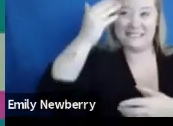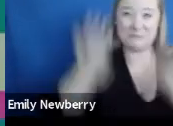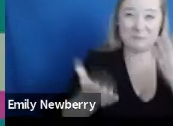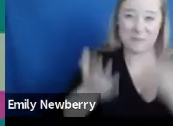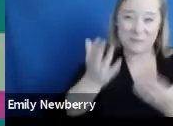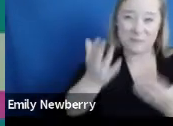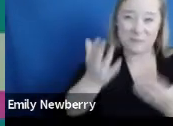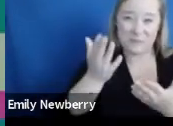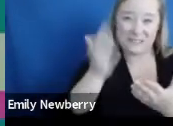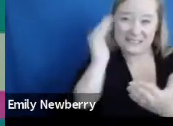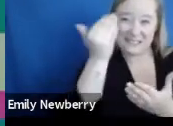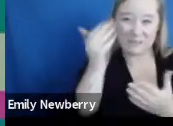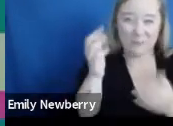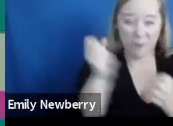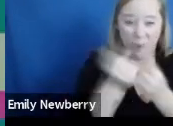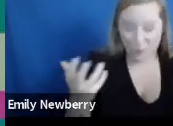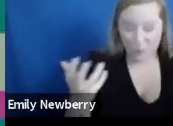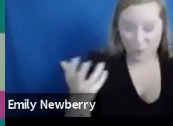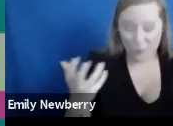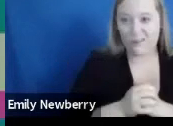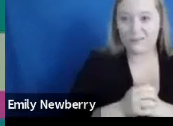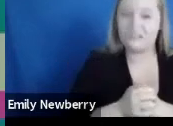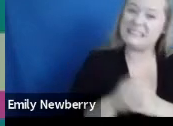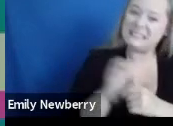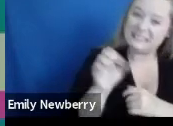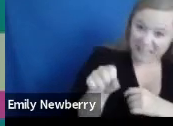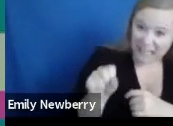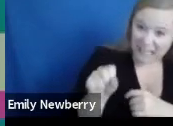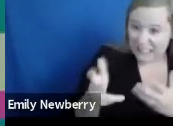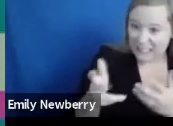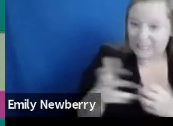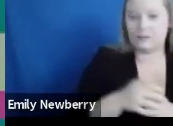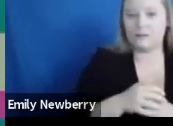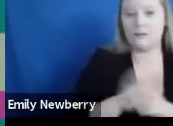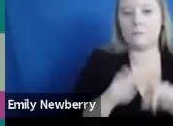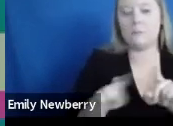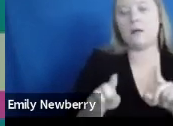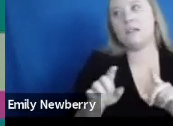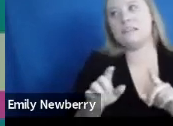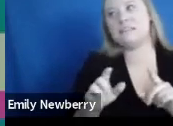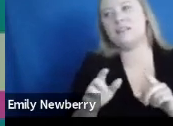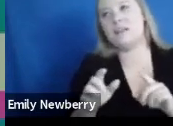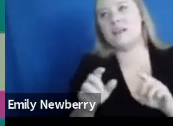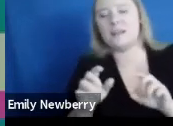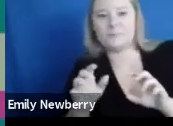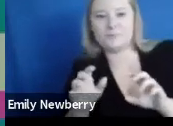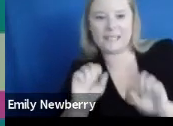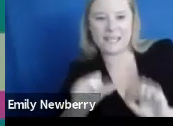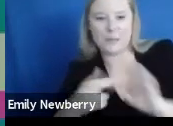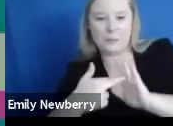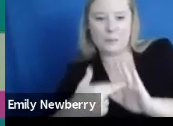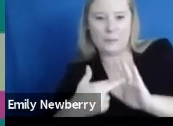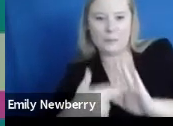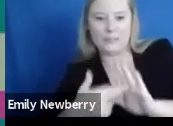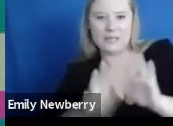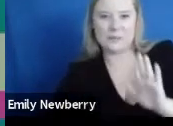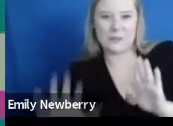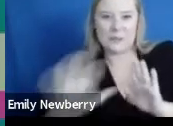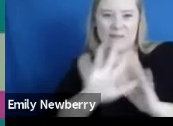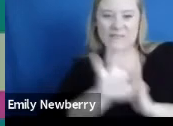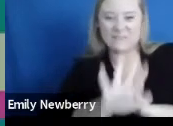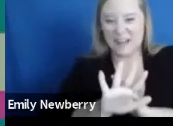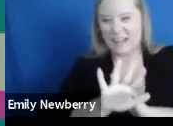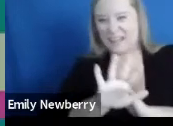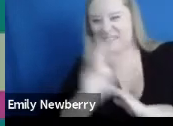and in some respects it really is, but on other respects it represents about maybe 5 to 6 days